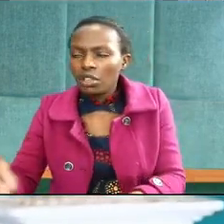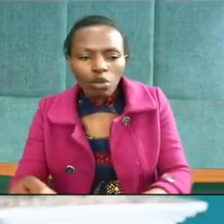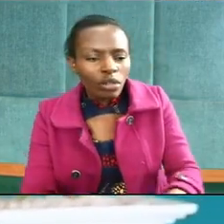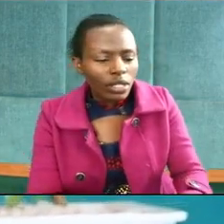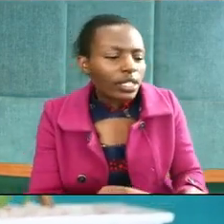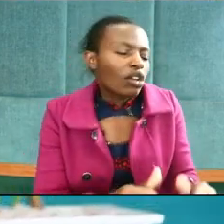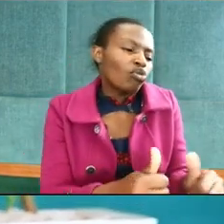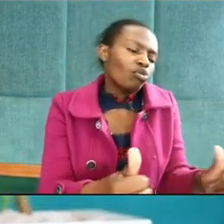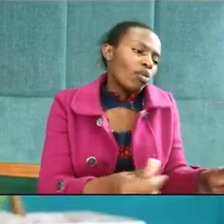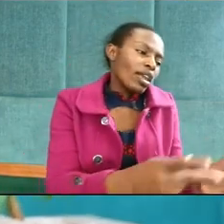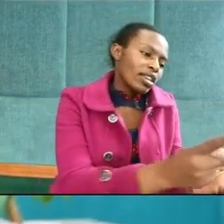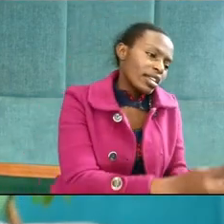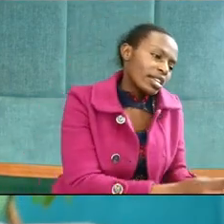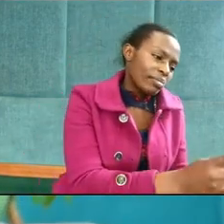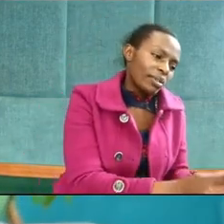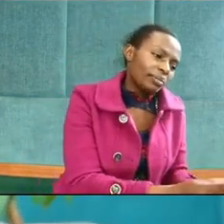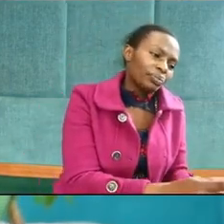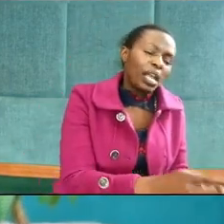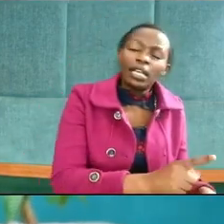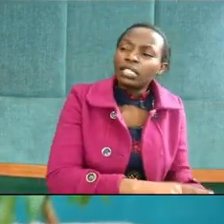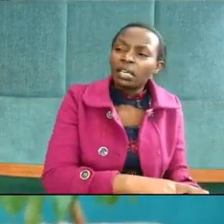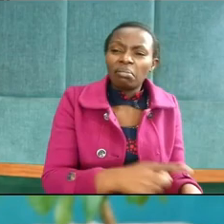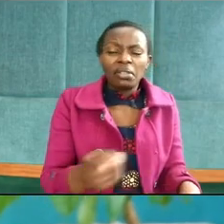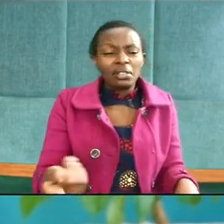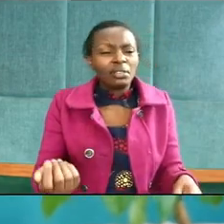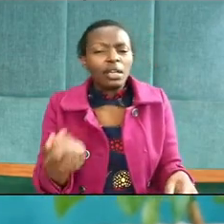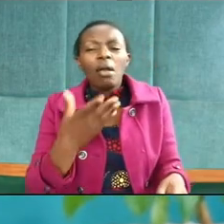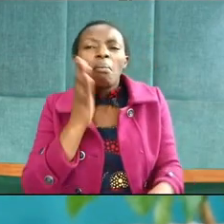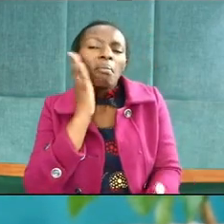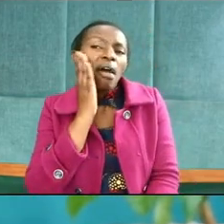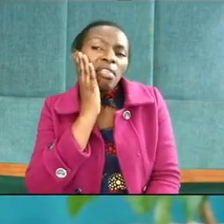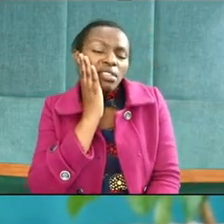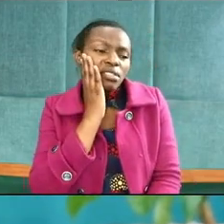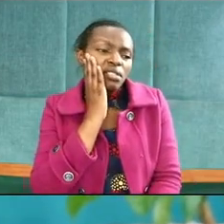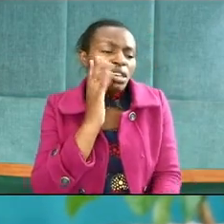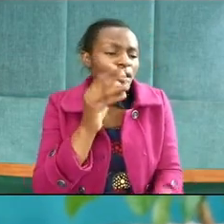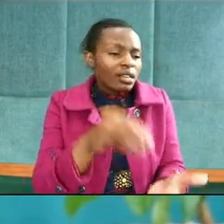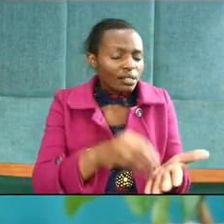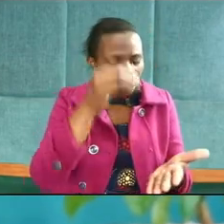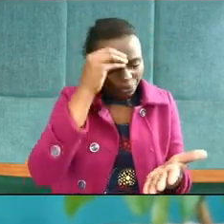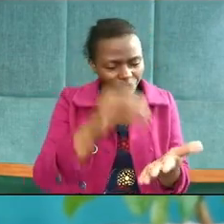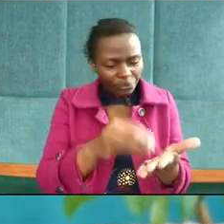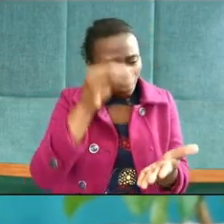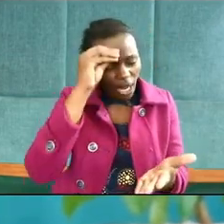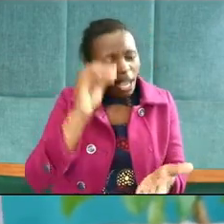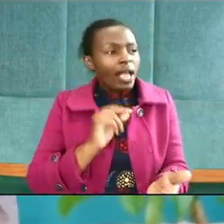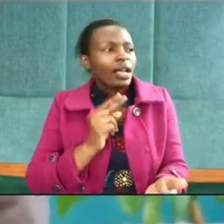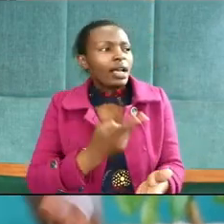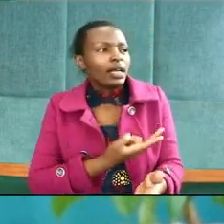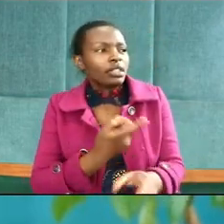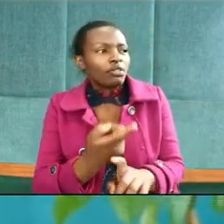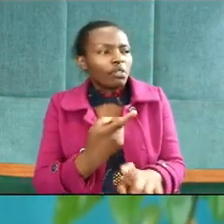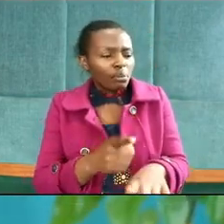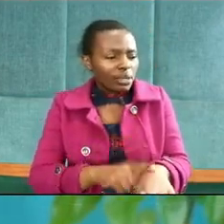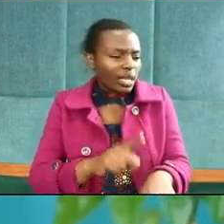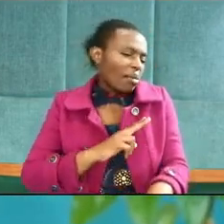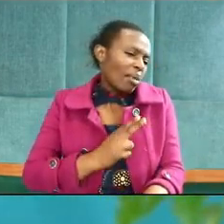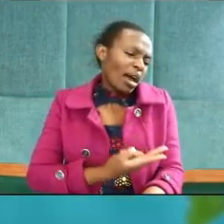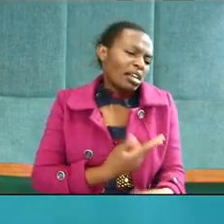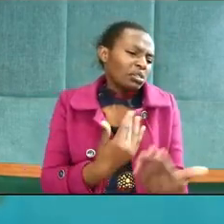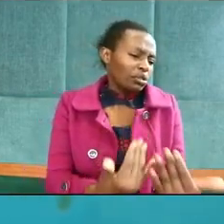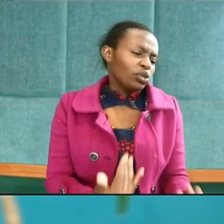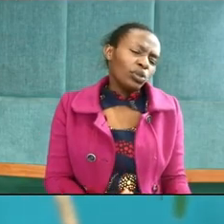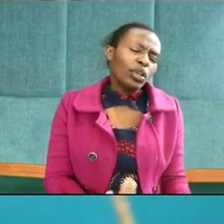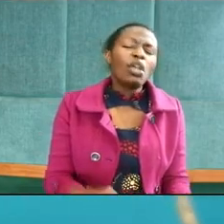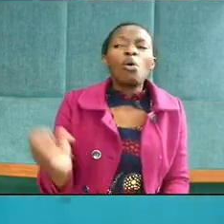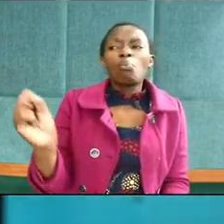Mothers, that thing you teach us from when we are what? Children. It still works. She will begin to